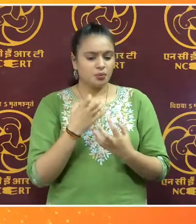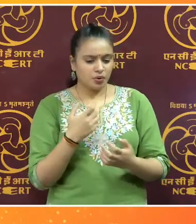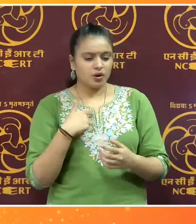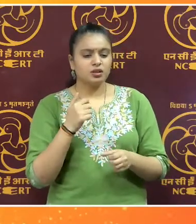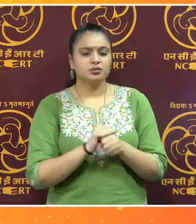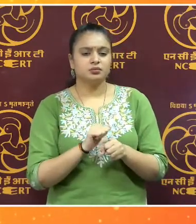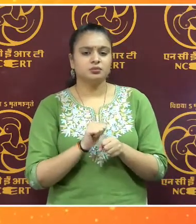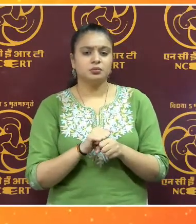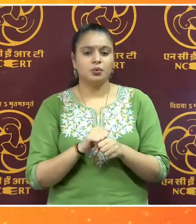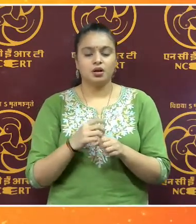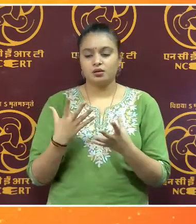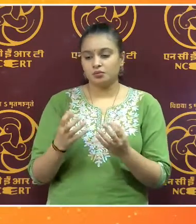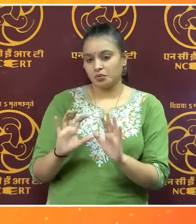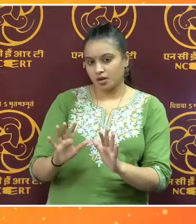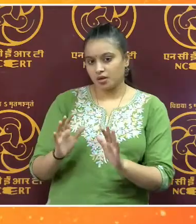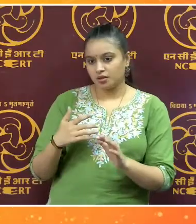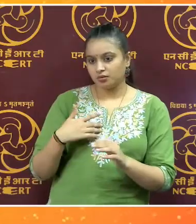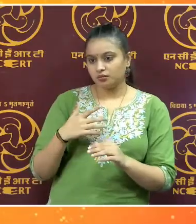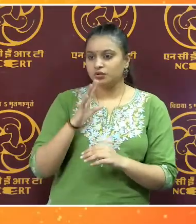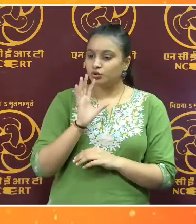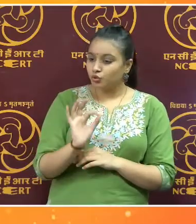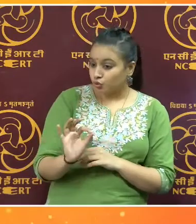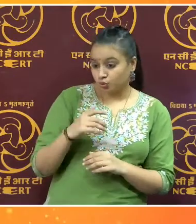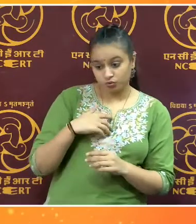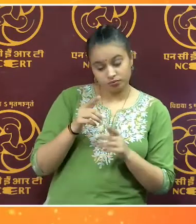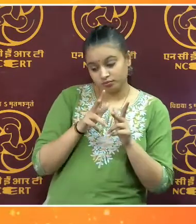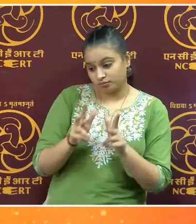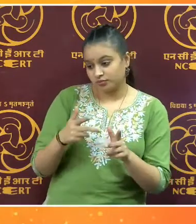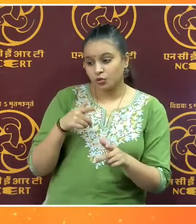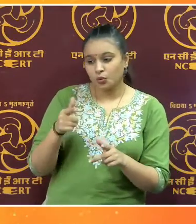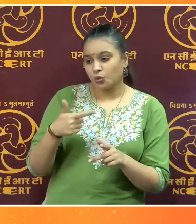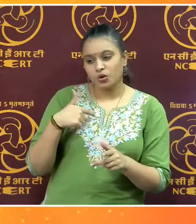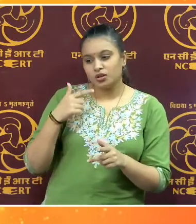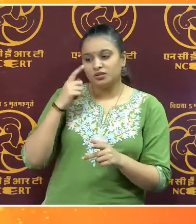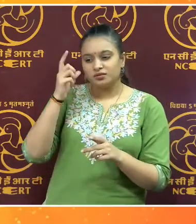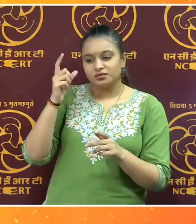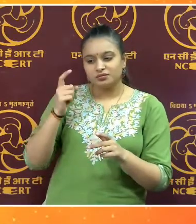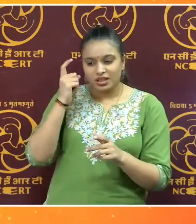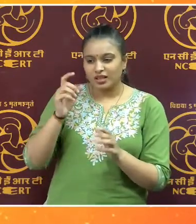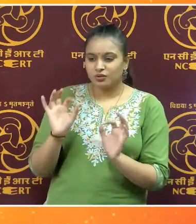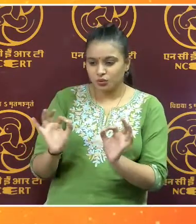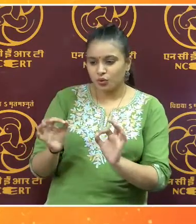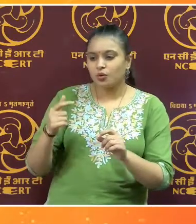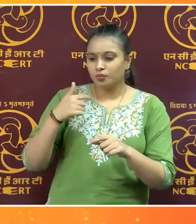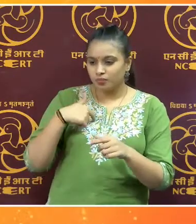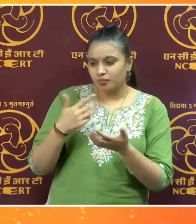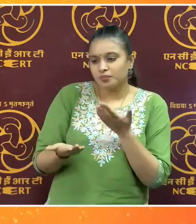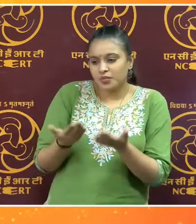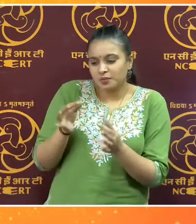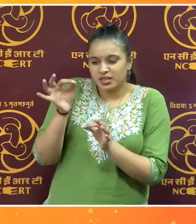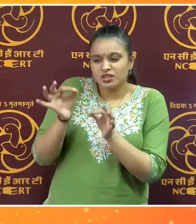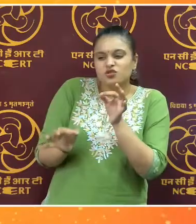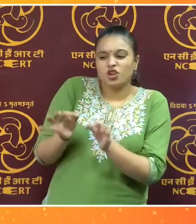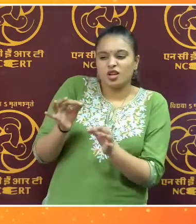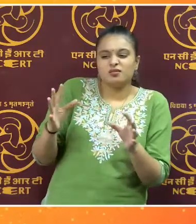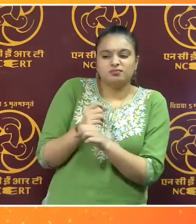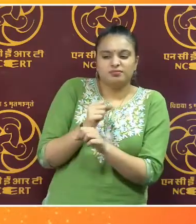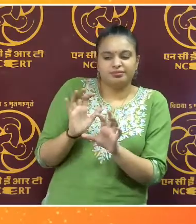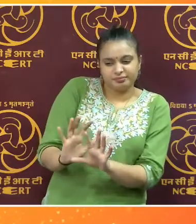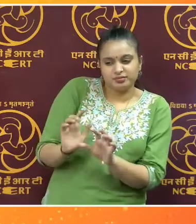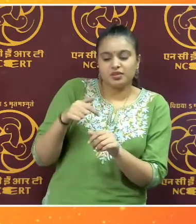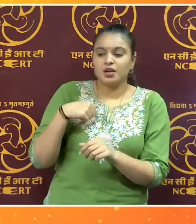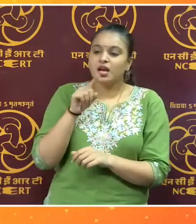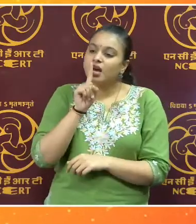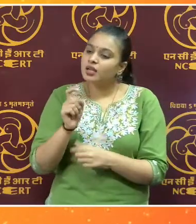for you, sir. Honestly speaking, sir, please don't mind. I feel that I might have misjudged you, sir, but I wanted to